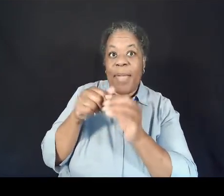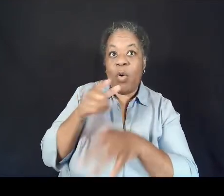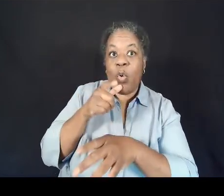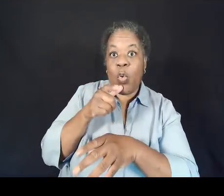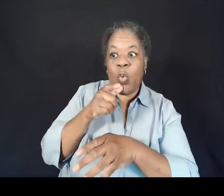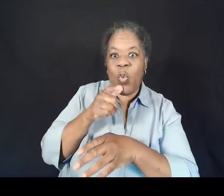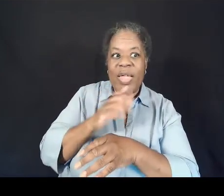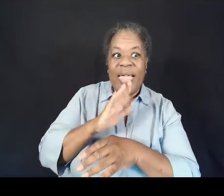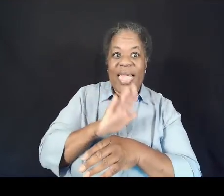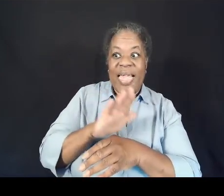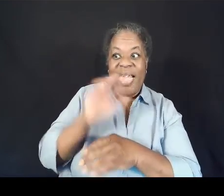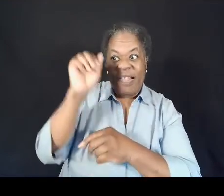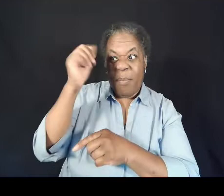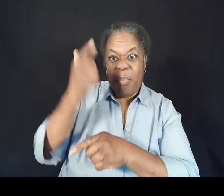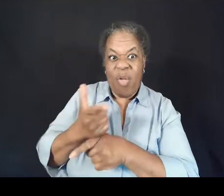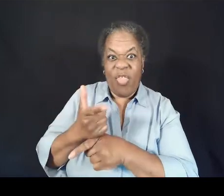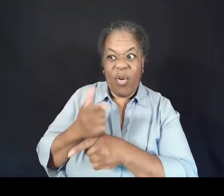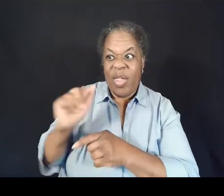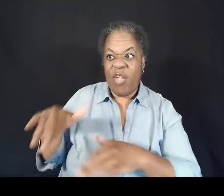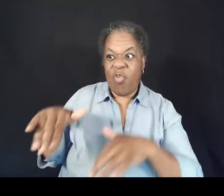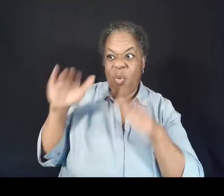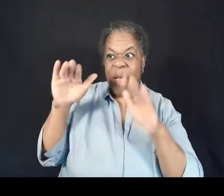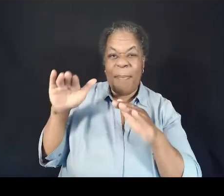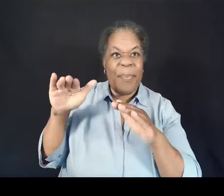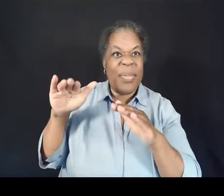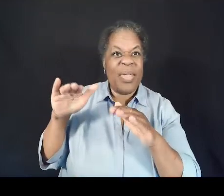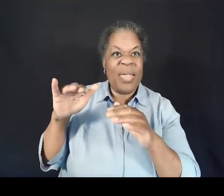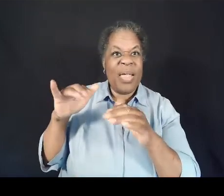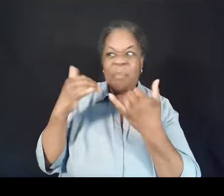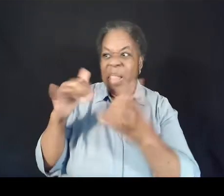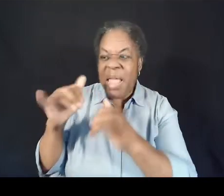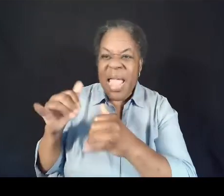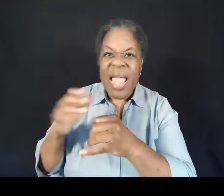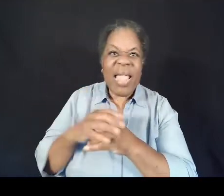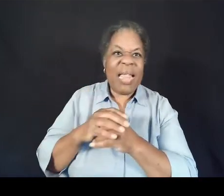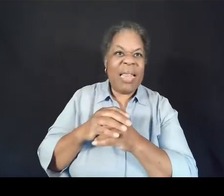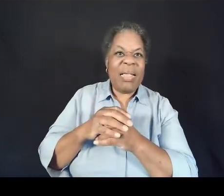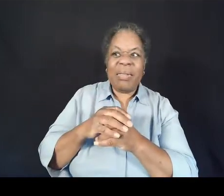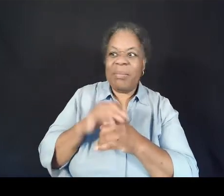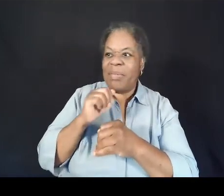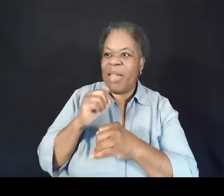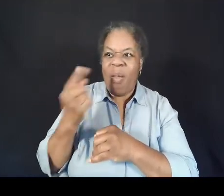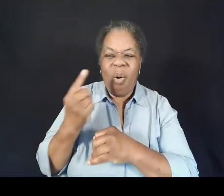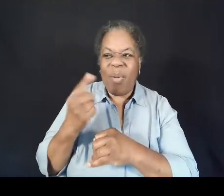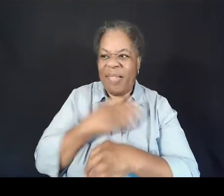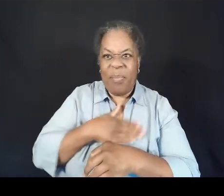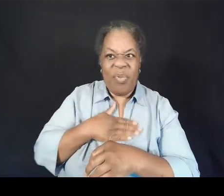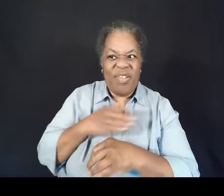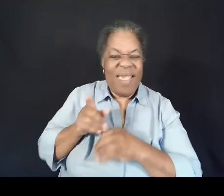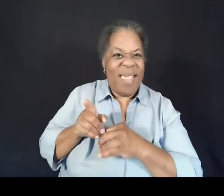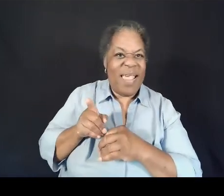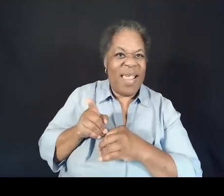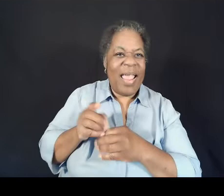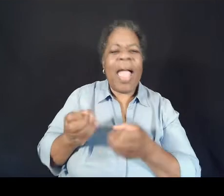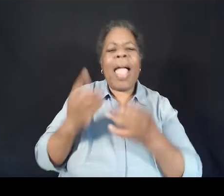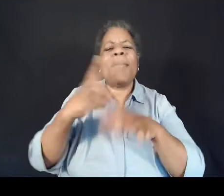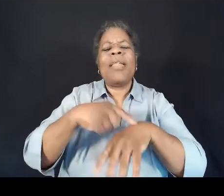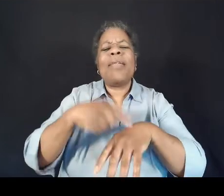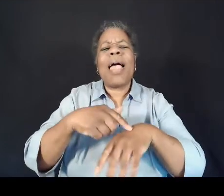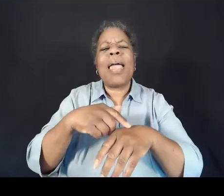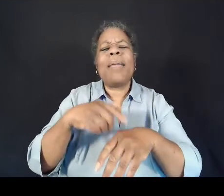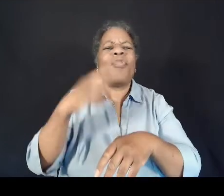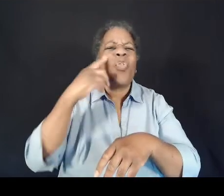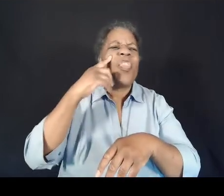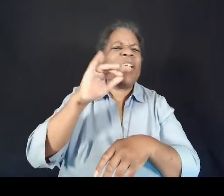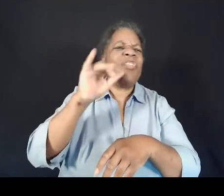with, played with, argued with, and probably didn't always appreciate. How many times do you think James heard